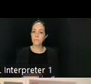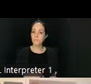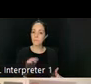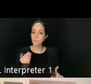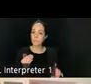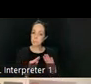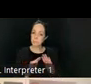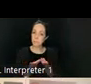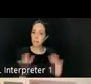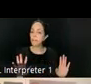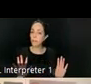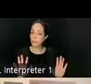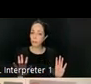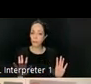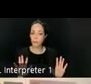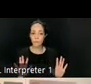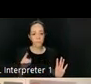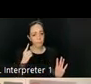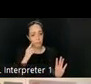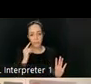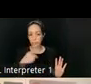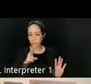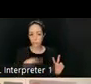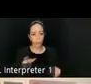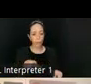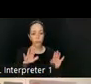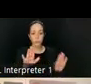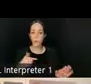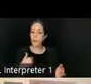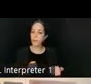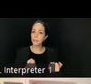and I think it looks great, so I support it.